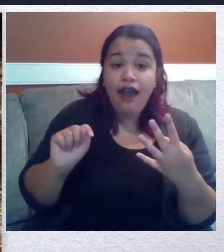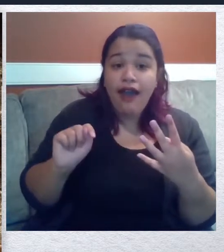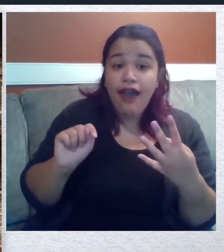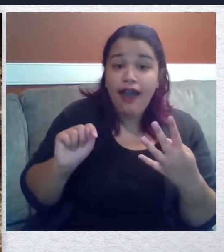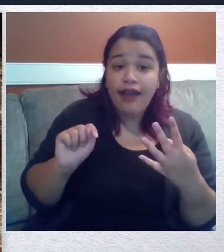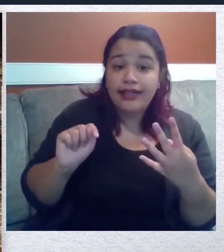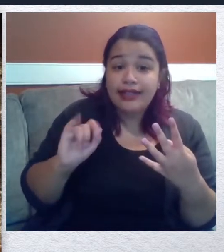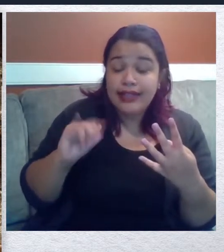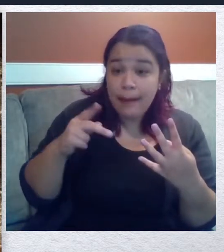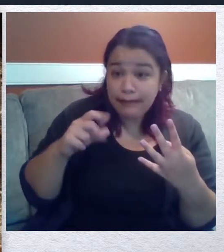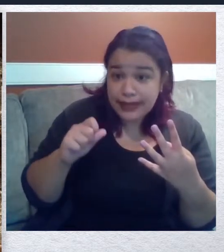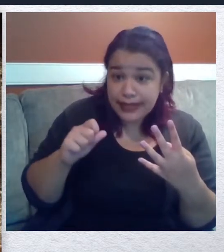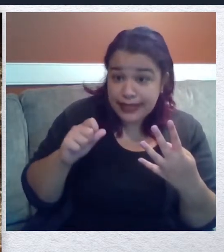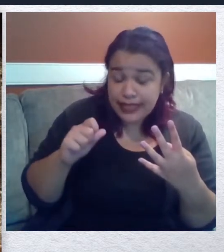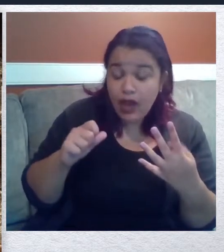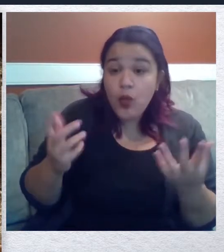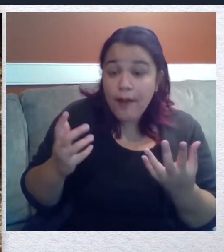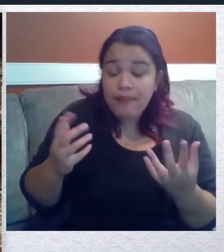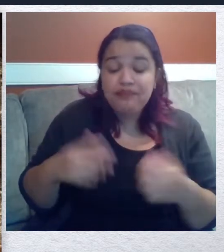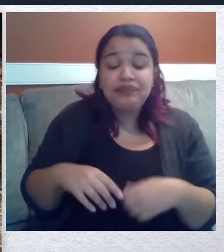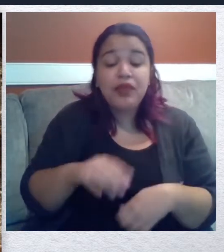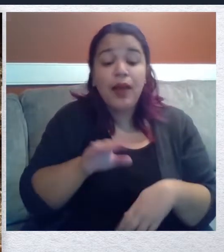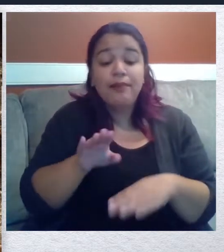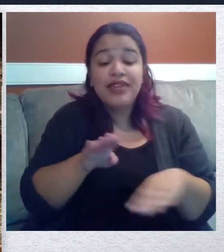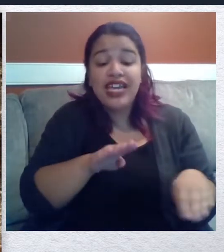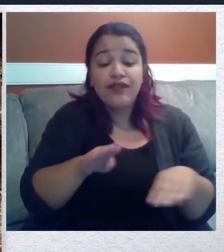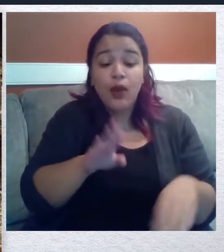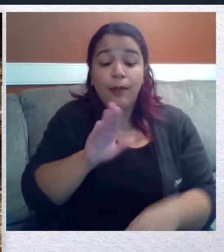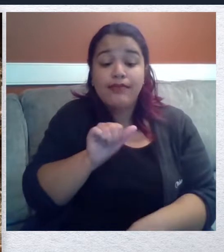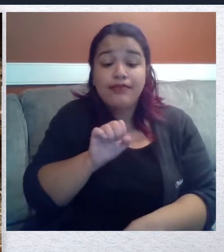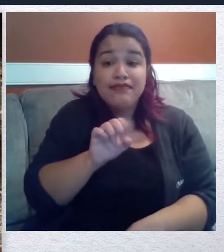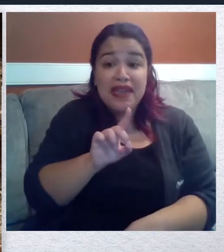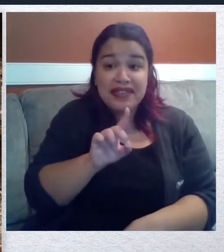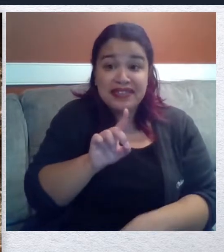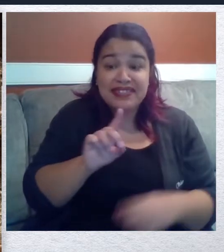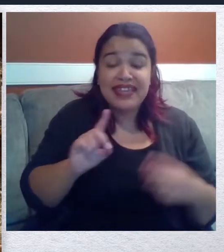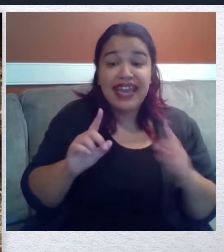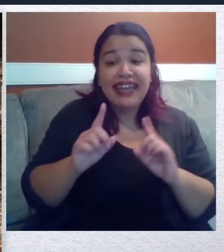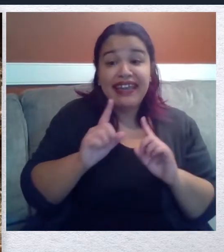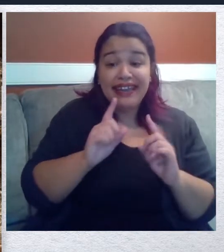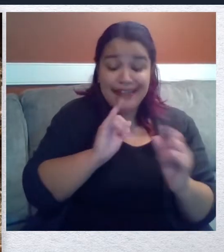on behavioral-based interviewing and one on virtual interviewing.